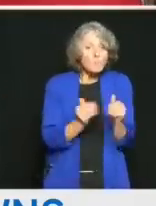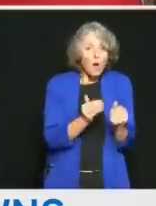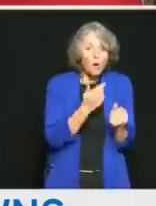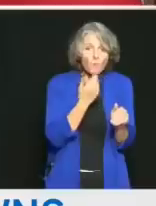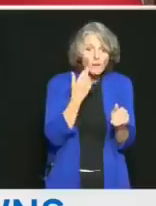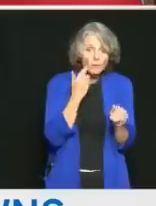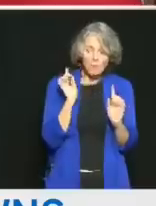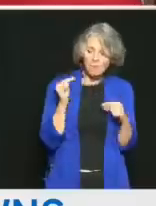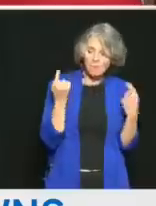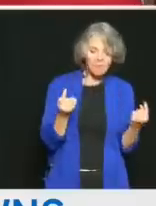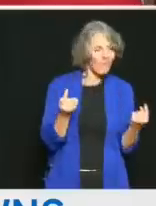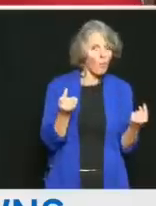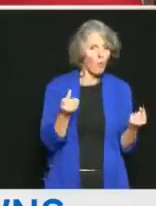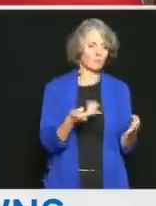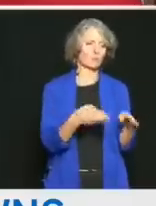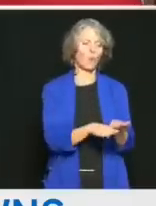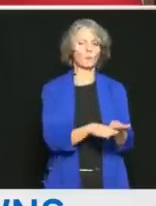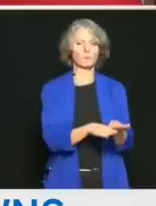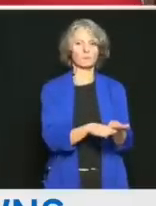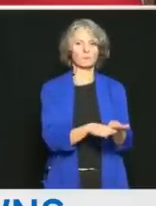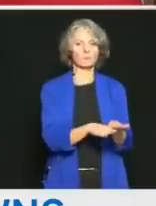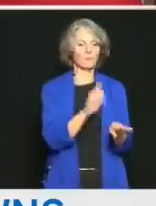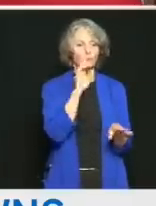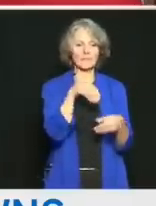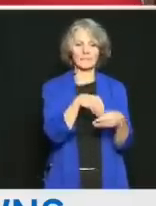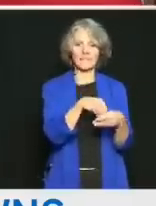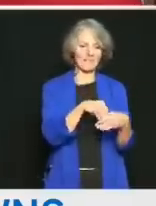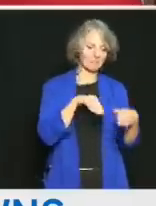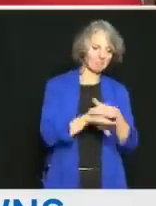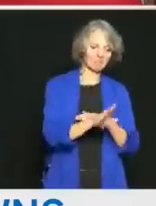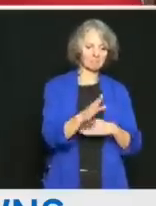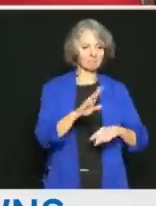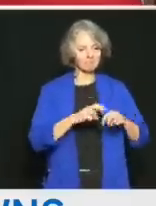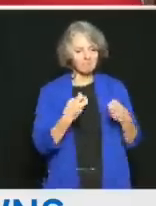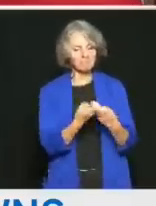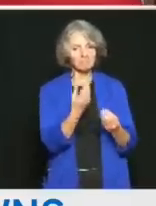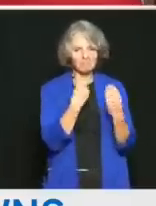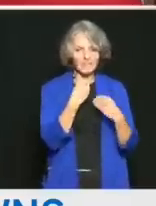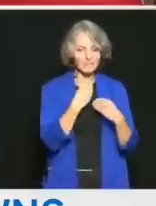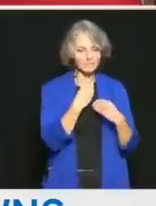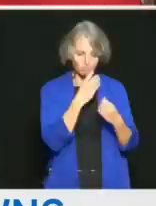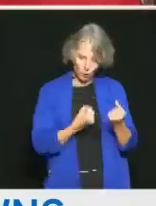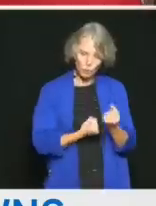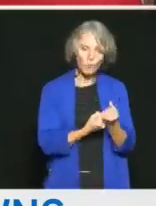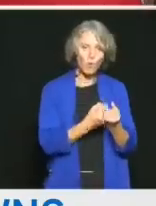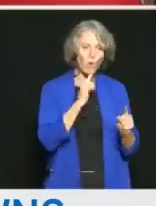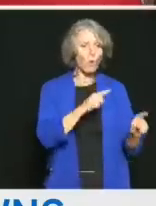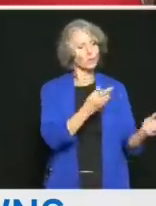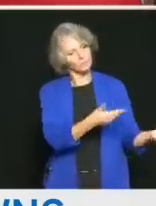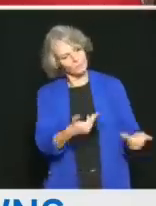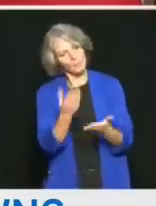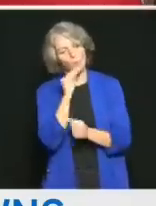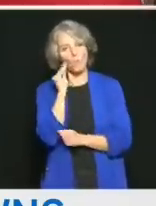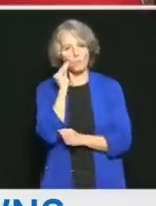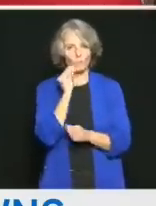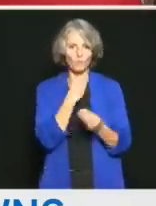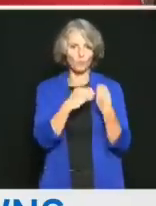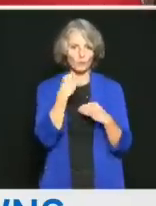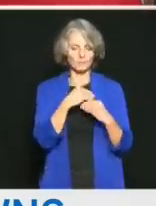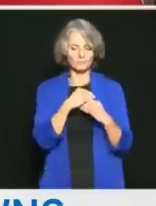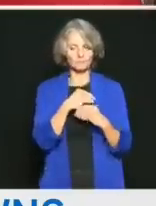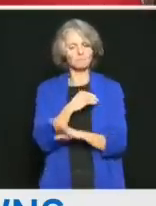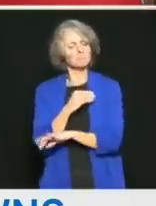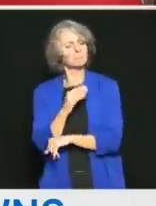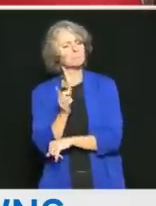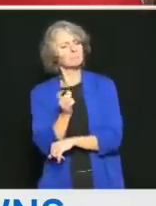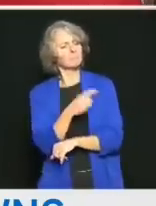that have had to close their indoor dining. I'm also wondering what data you've seen